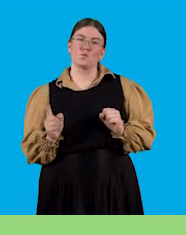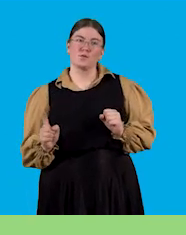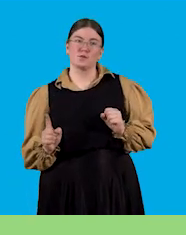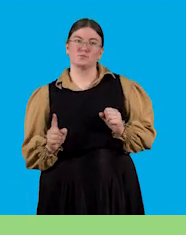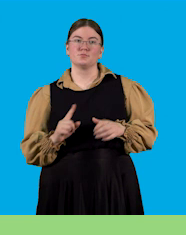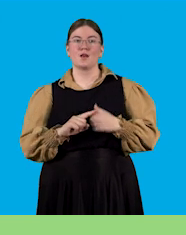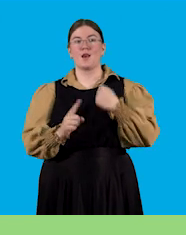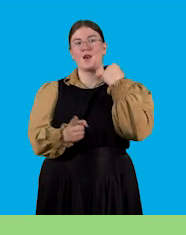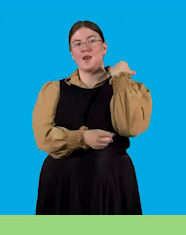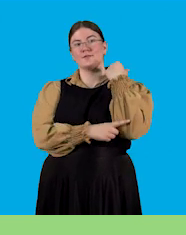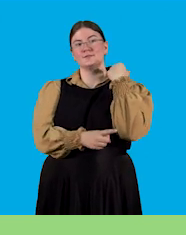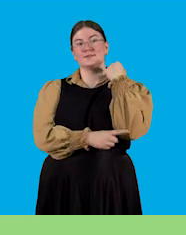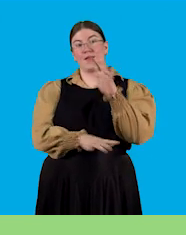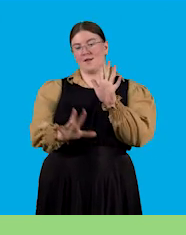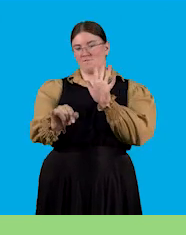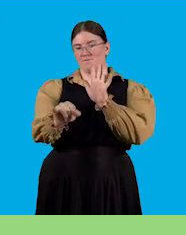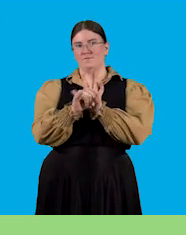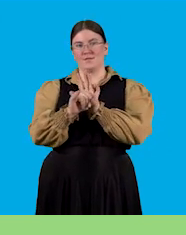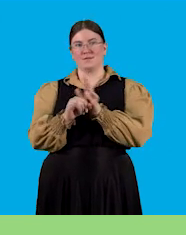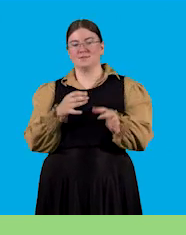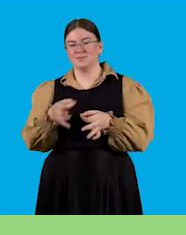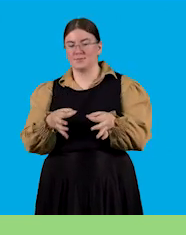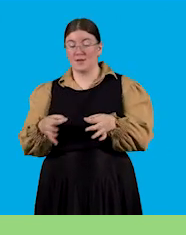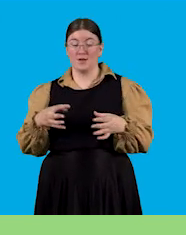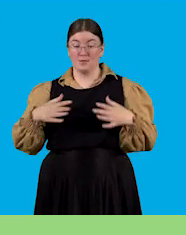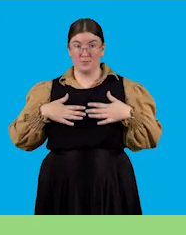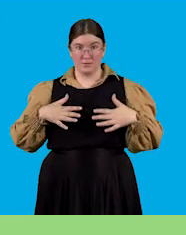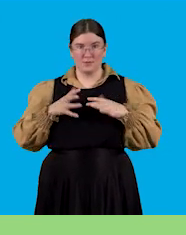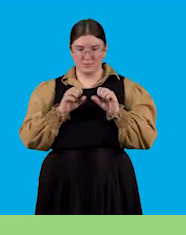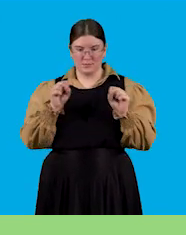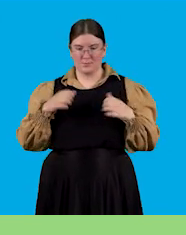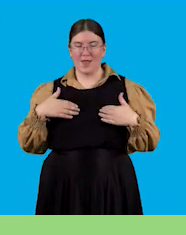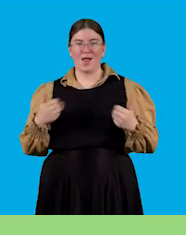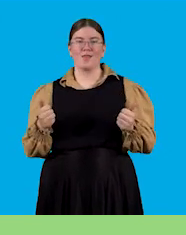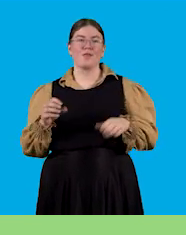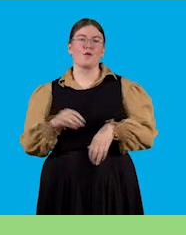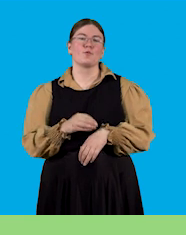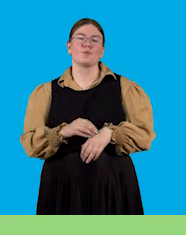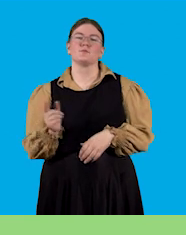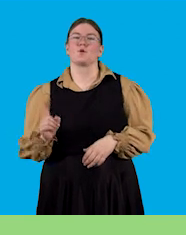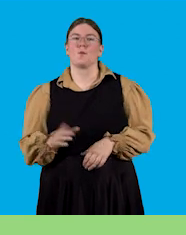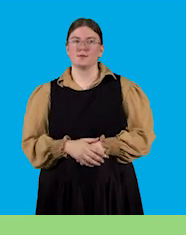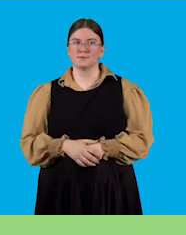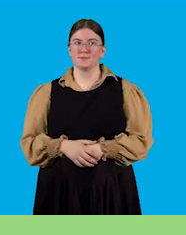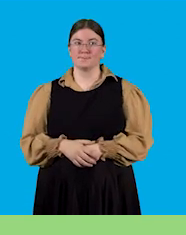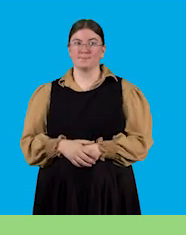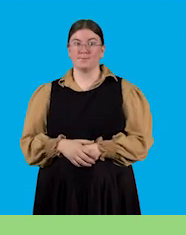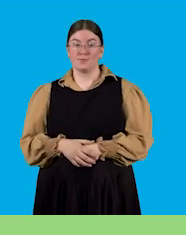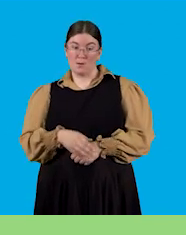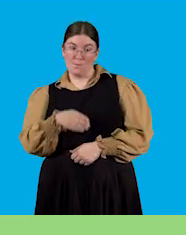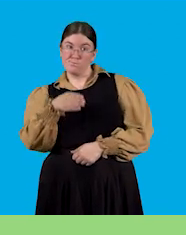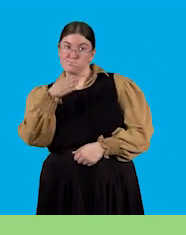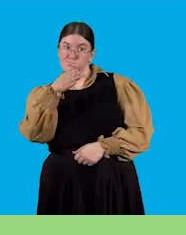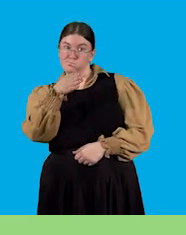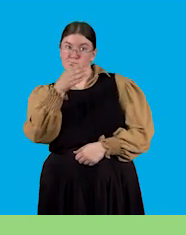lastly, identify and explain the health issues related to the respiratory system. In front of